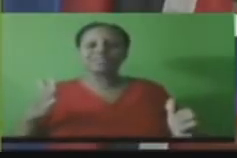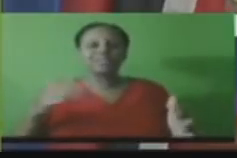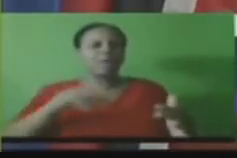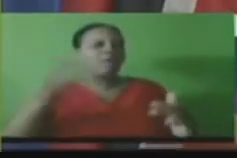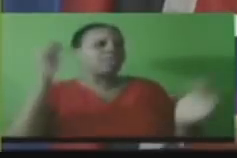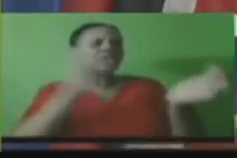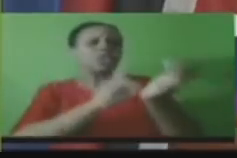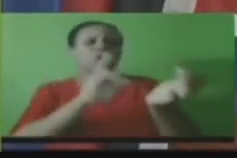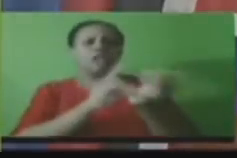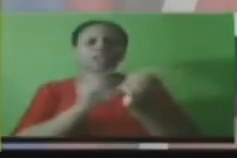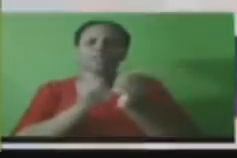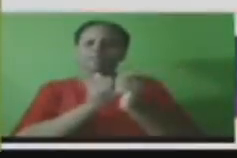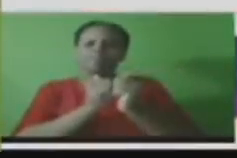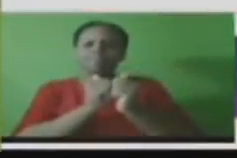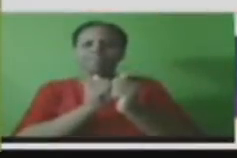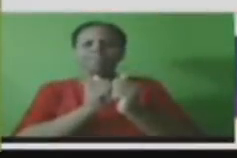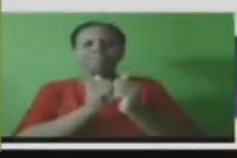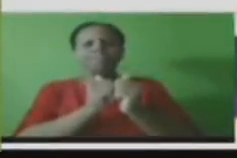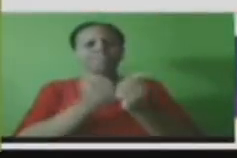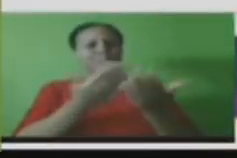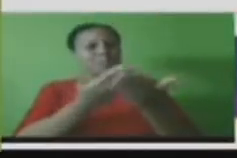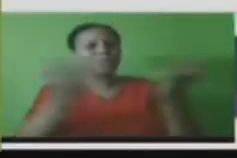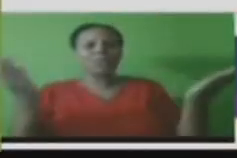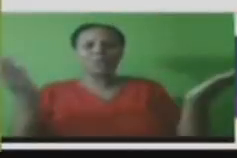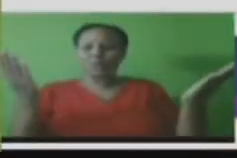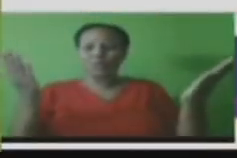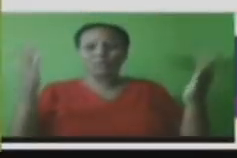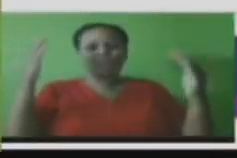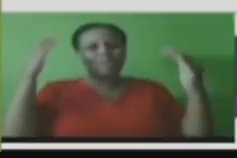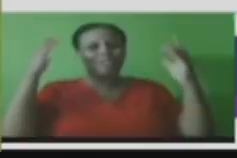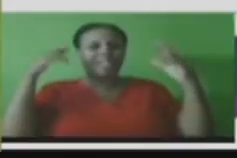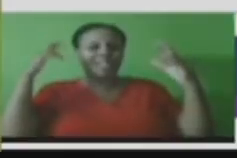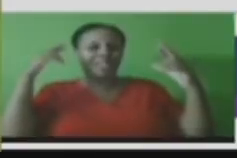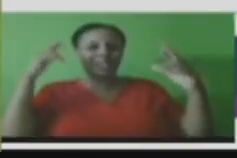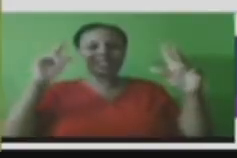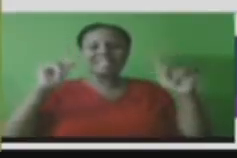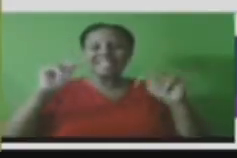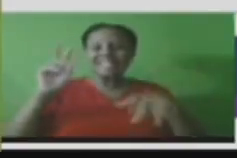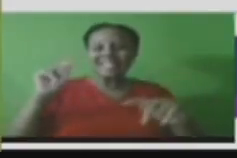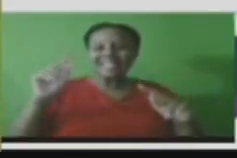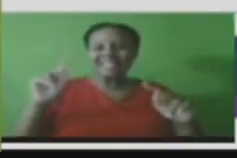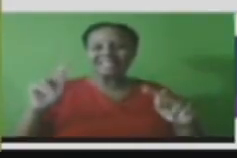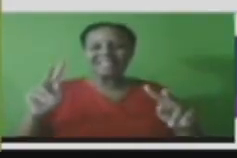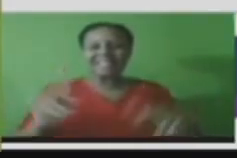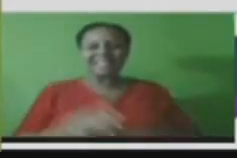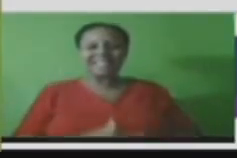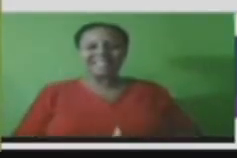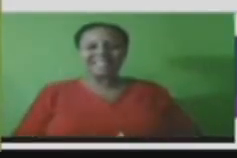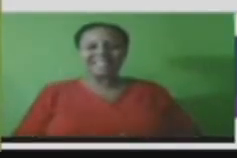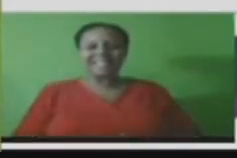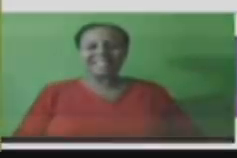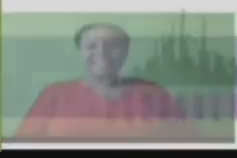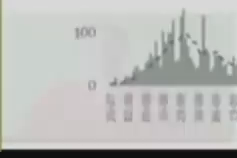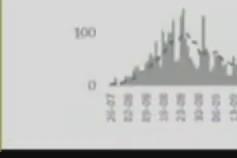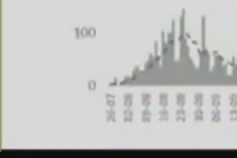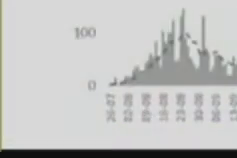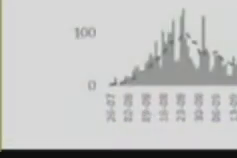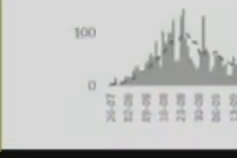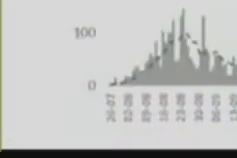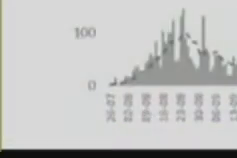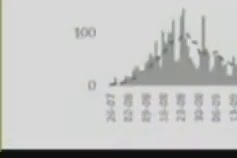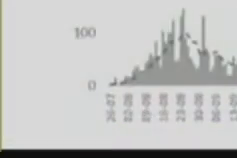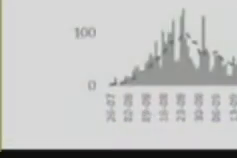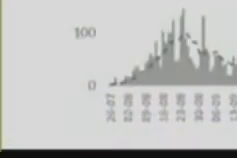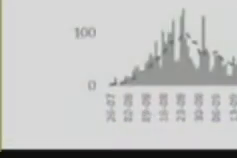public. Good afternoon. I'll go through today's brief epidemiological update with data